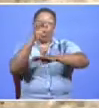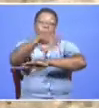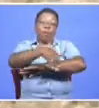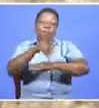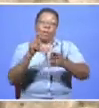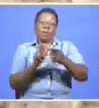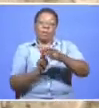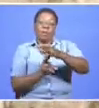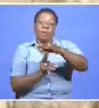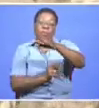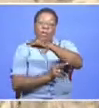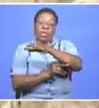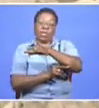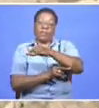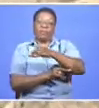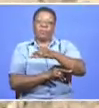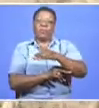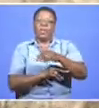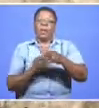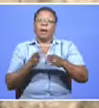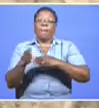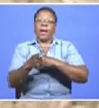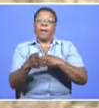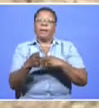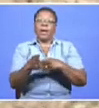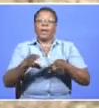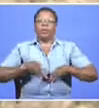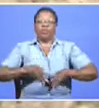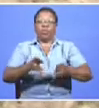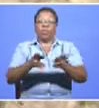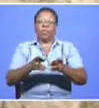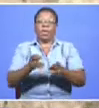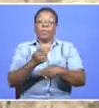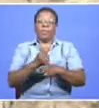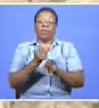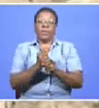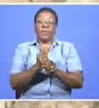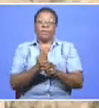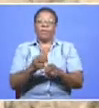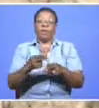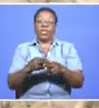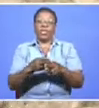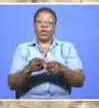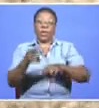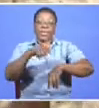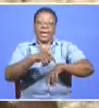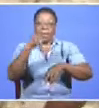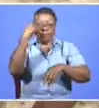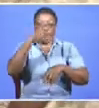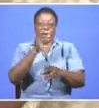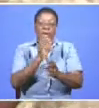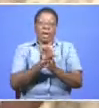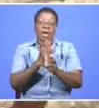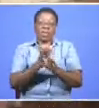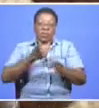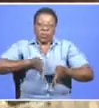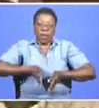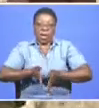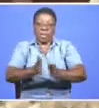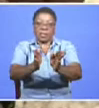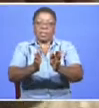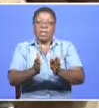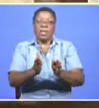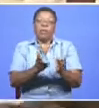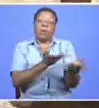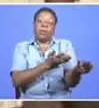bypass road that has been created for transportation for just a short while, but the ideal solution is for us to put a